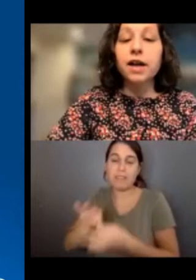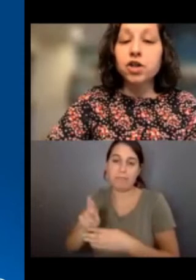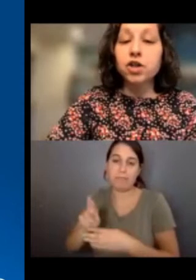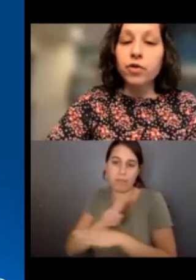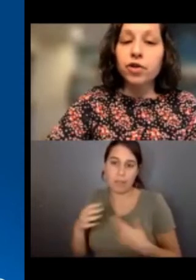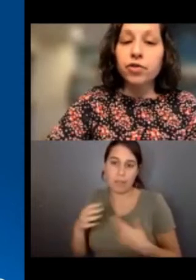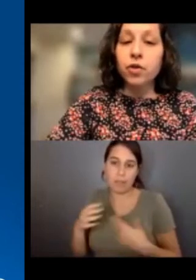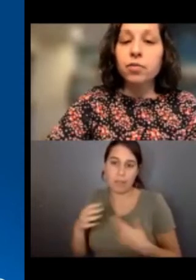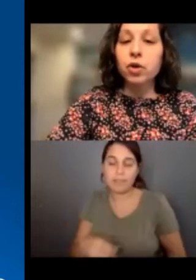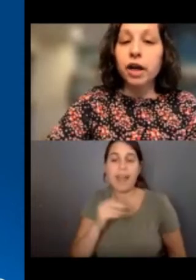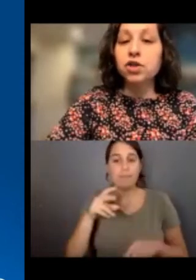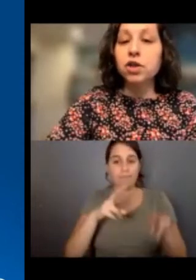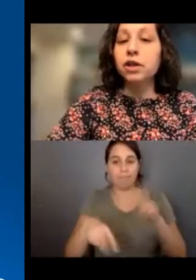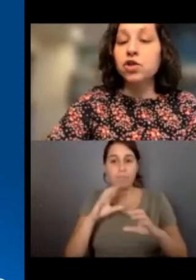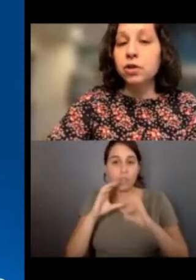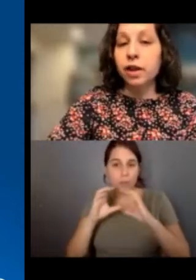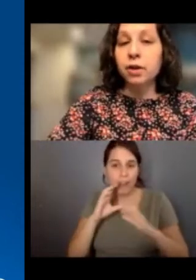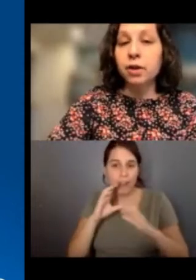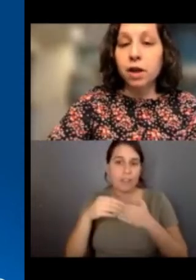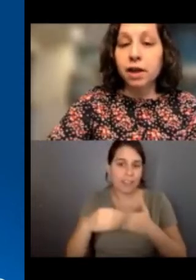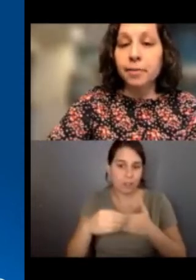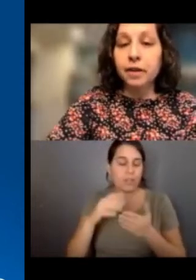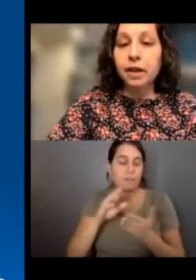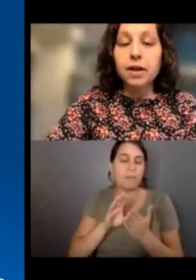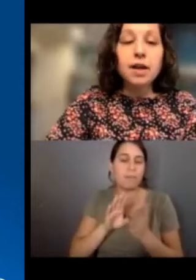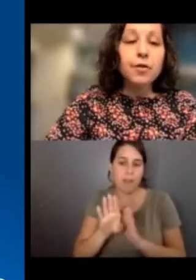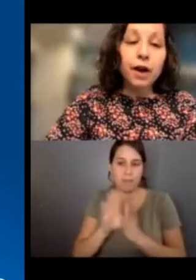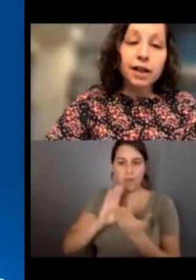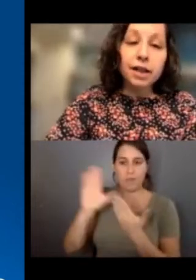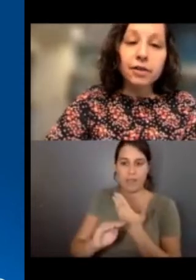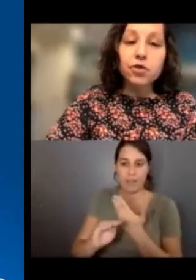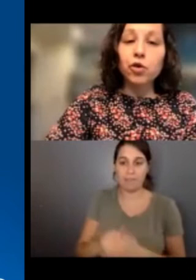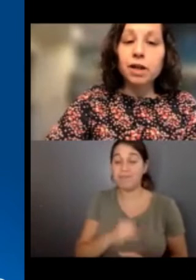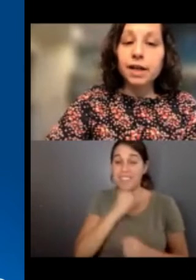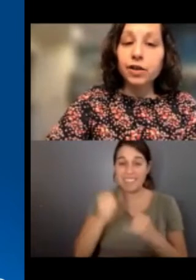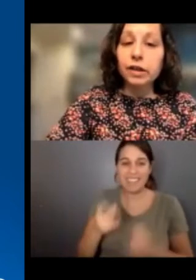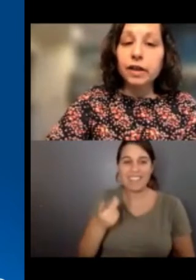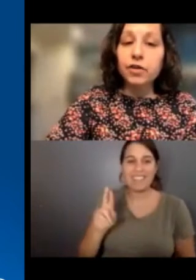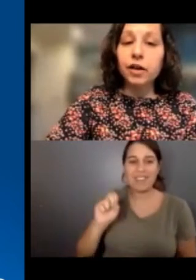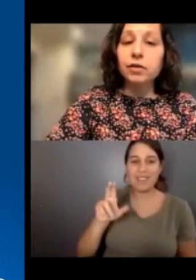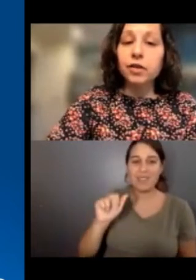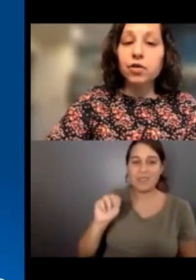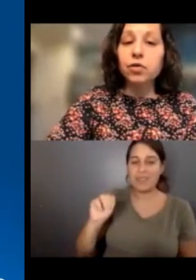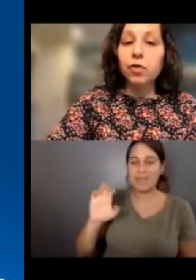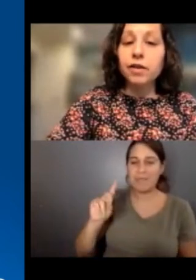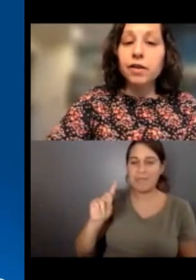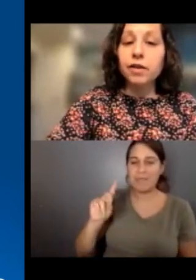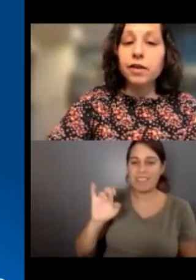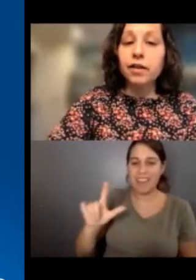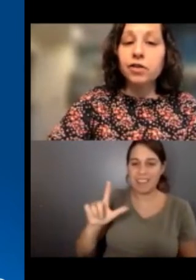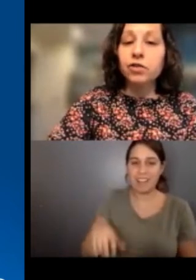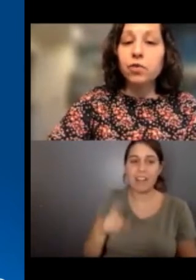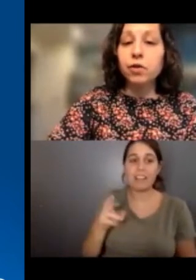she oversees their communication and leadership development curriculum. Finally, Dr. Susan McDaniel is the Dr. Laurie